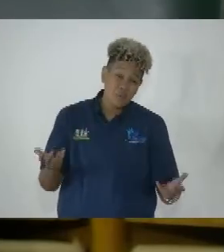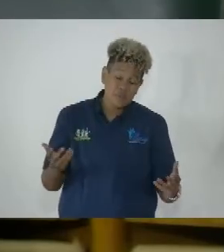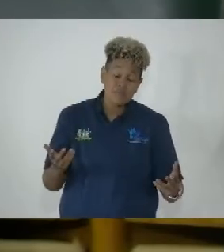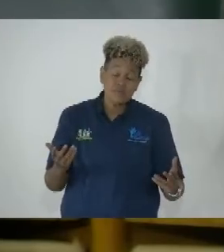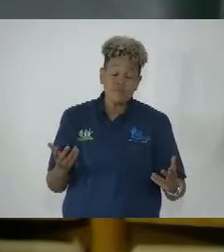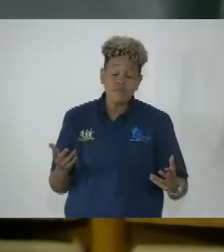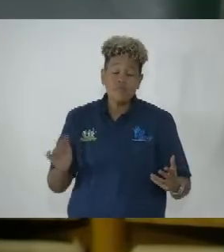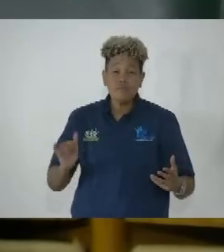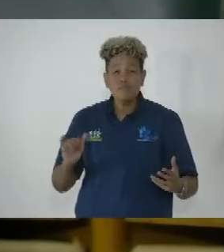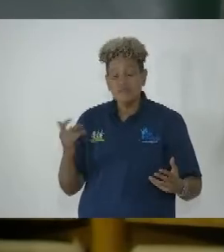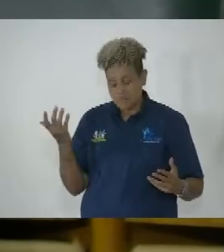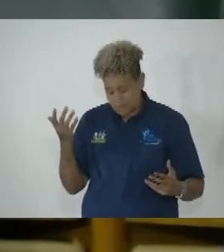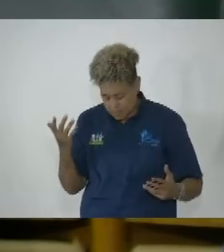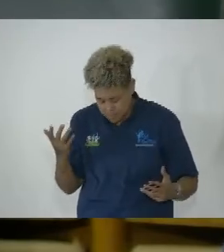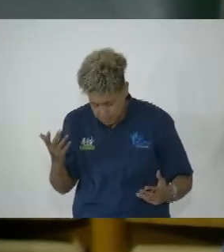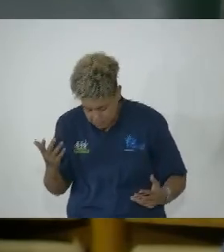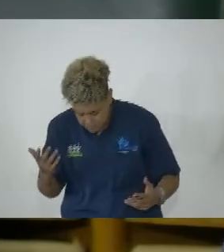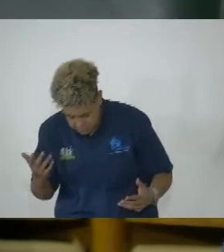Mr. President,